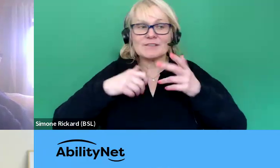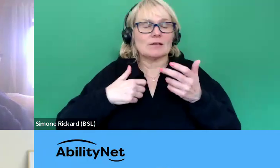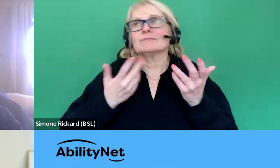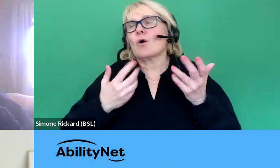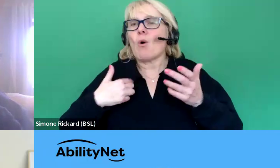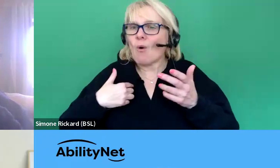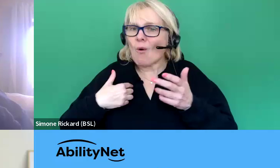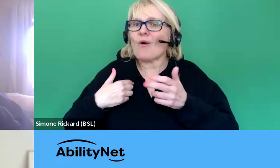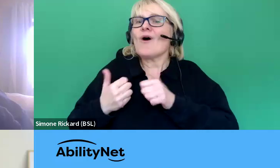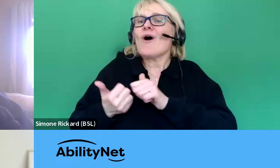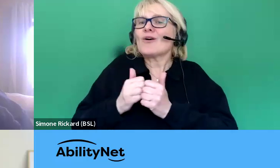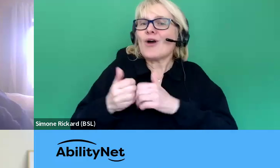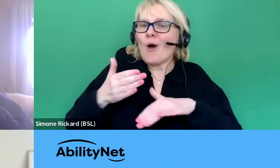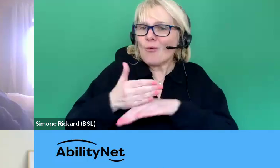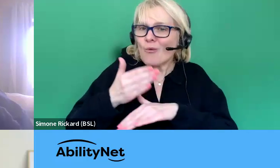even your relatives as well.